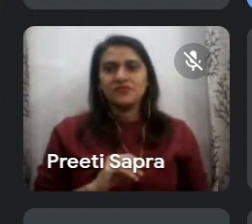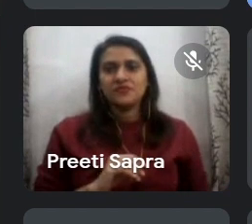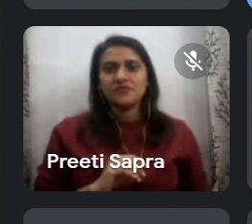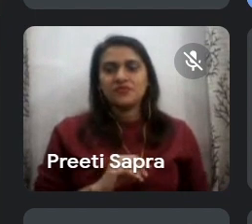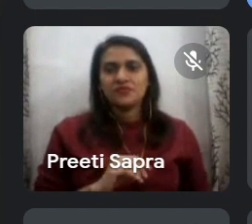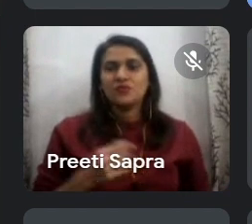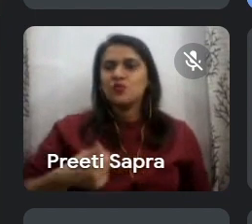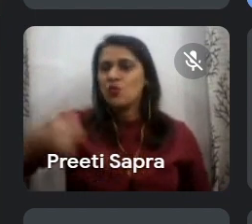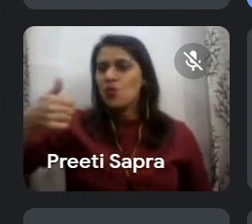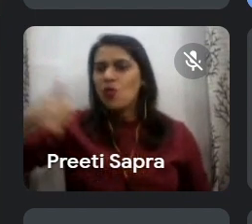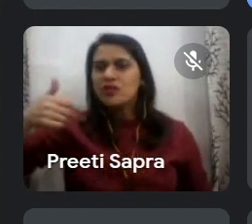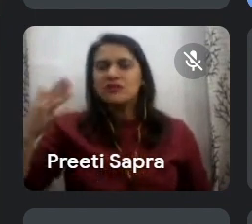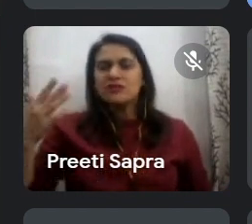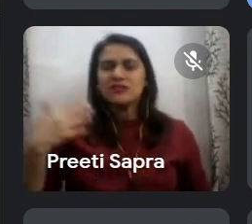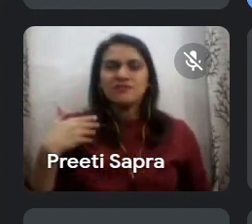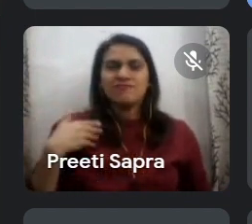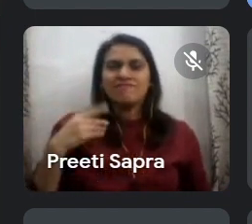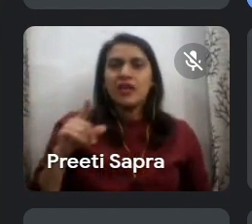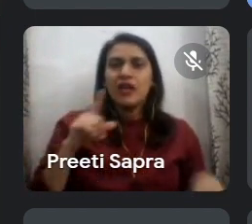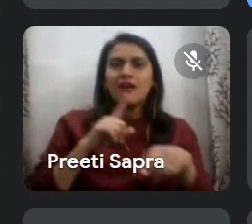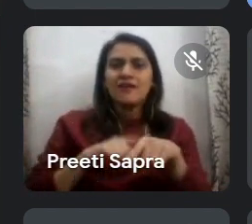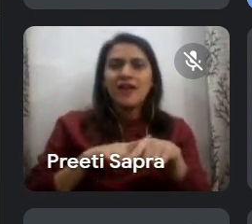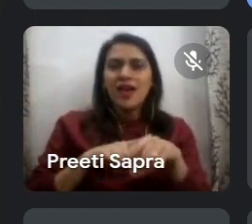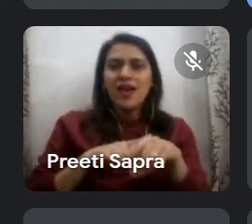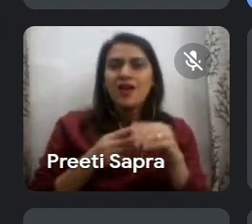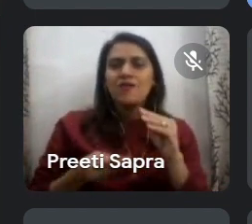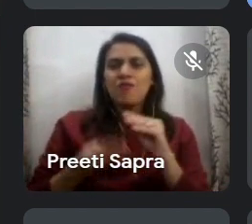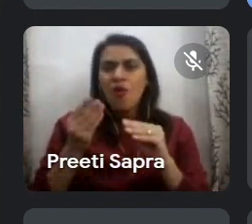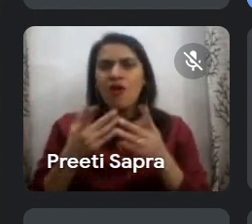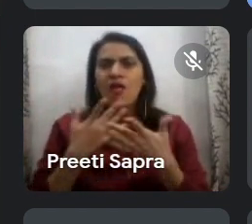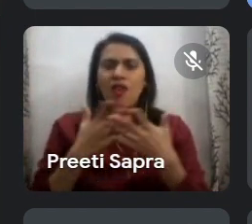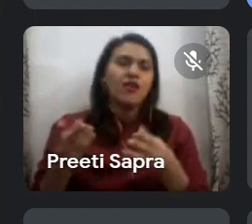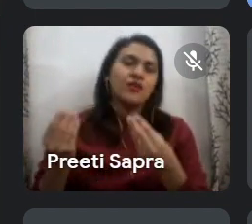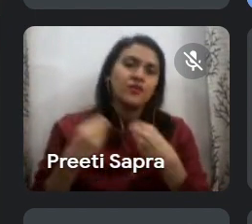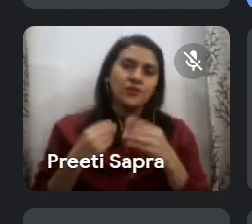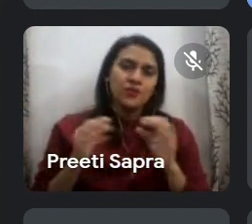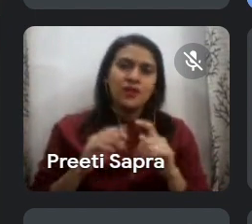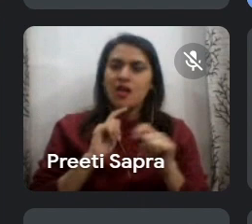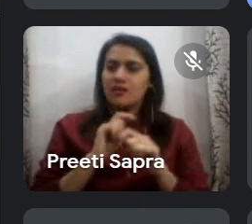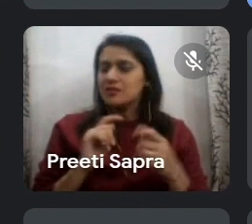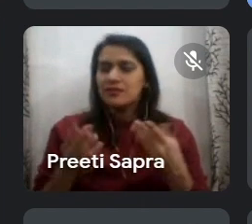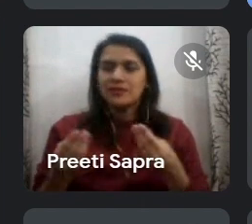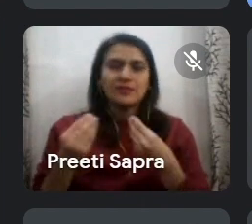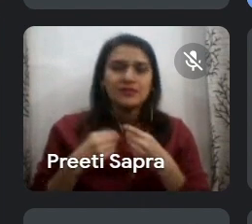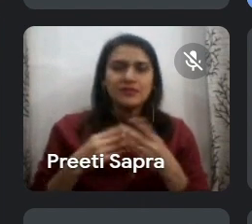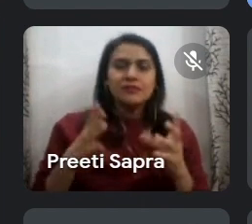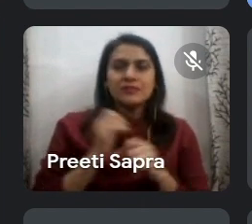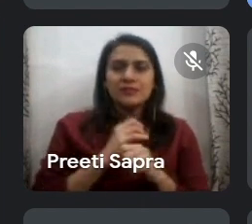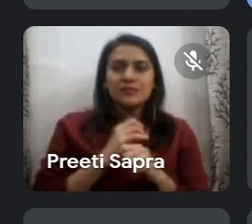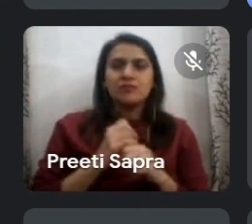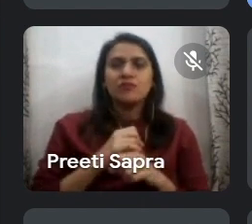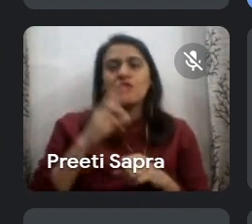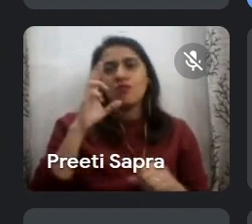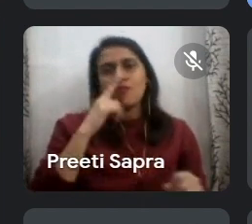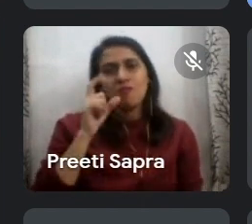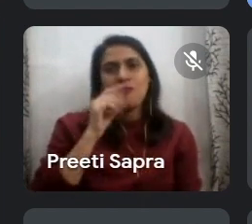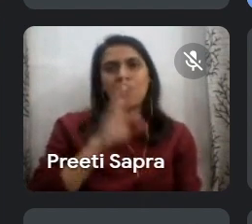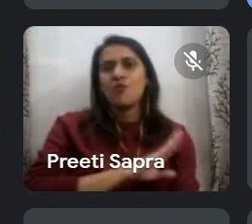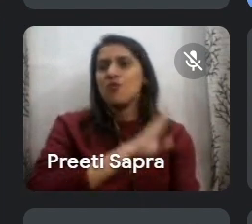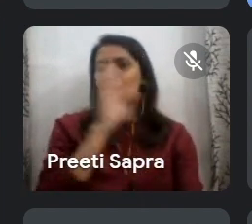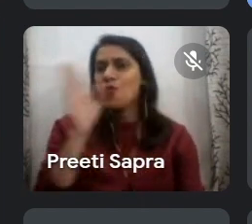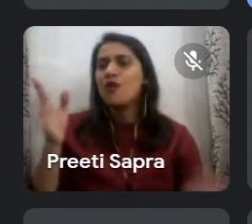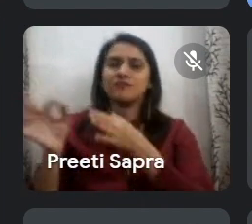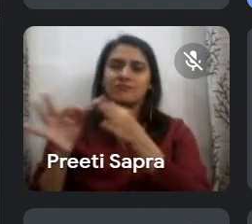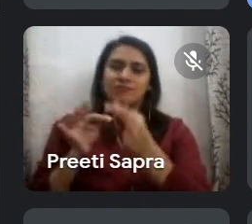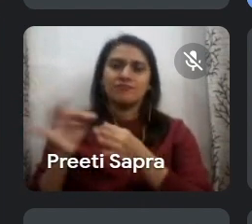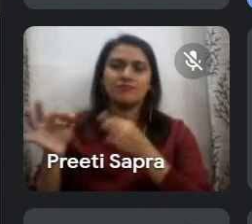authorities, and they're not giving me time and stuff. So that's when my parents showed up at the college, and they told them like, this is not right